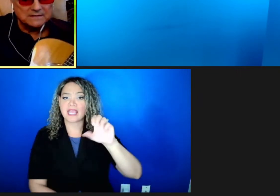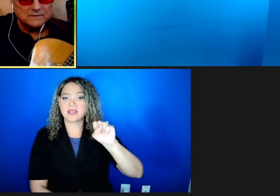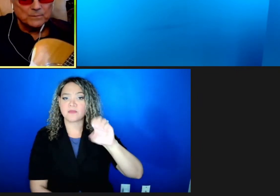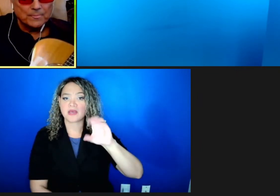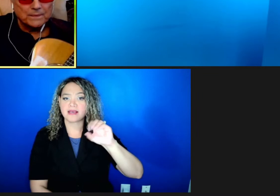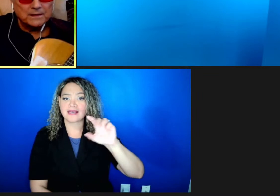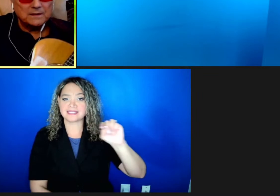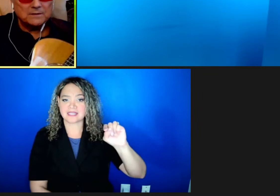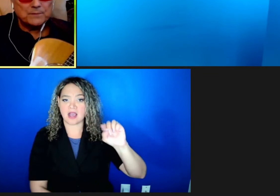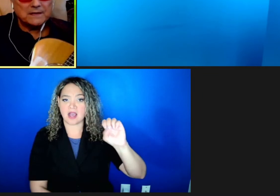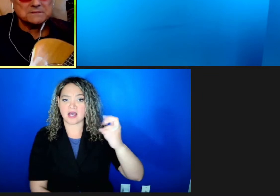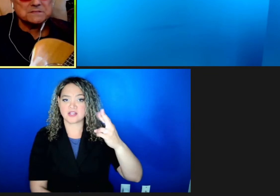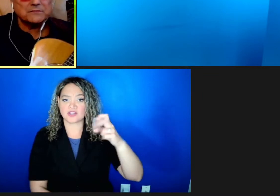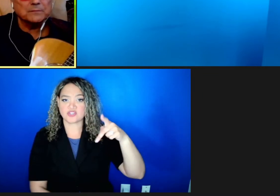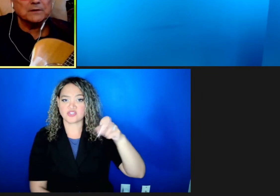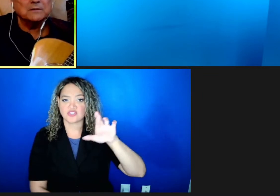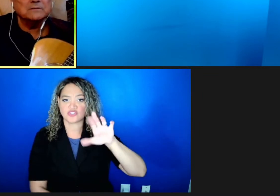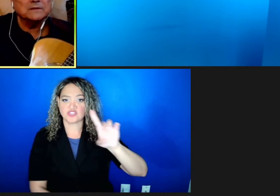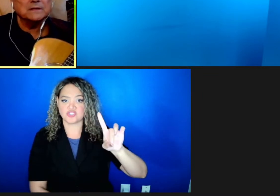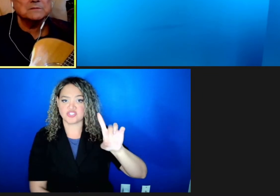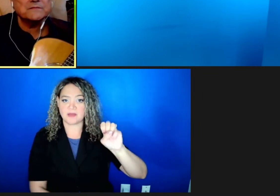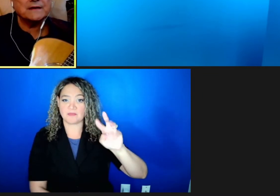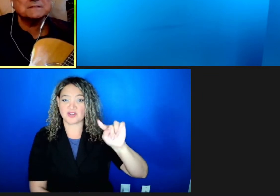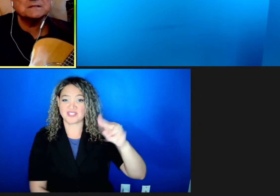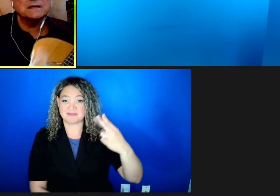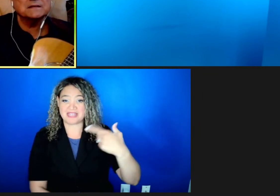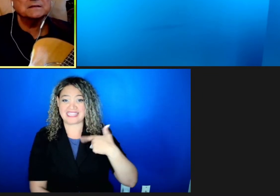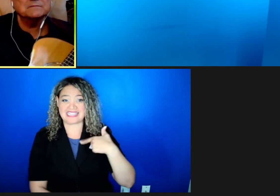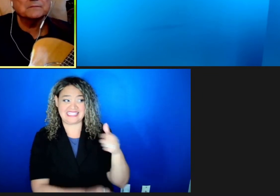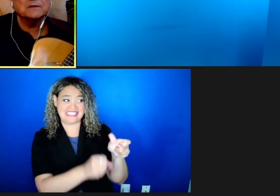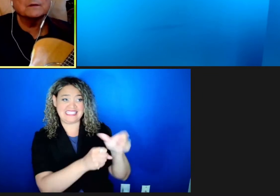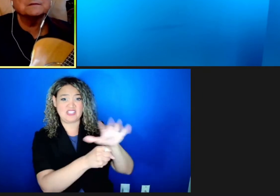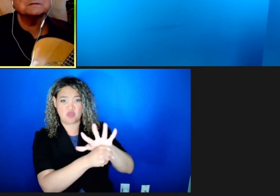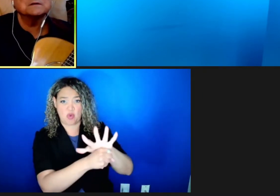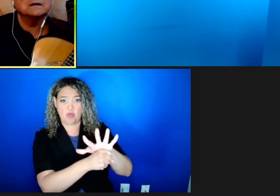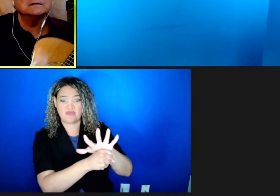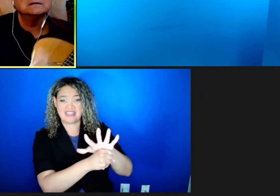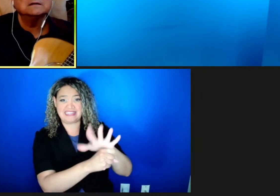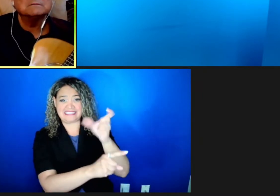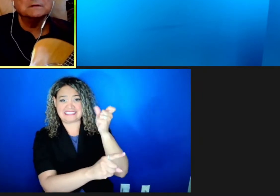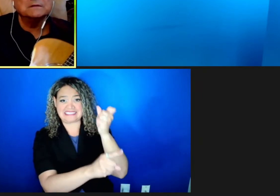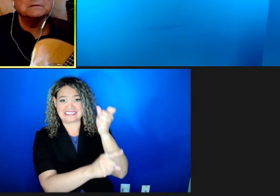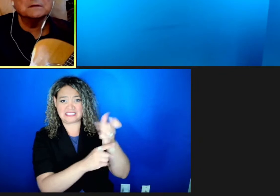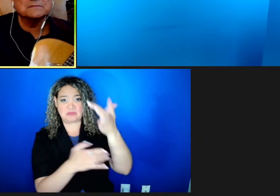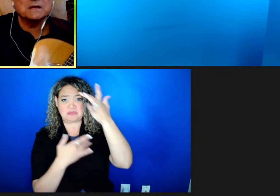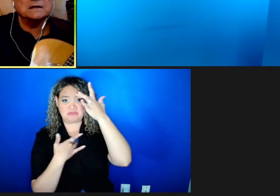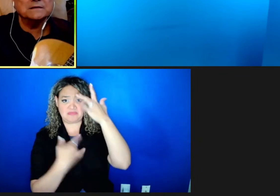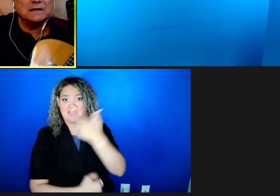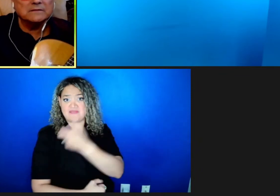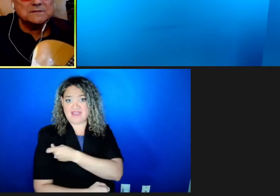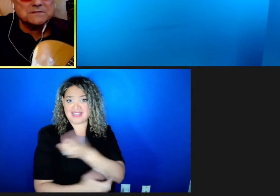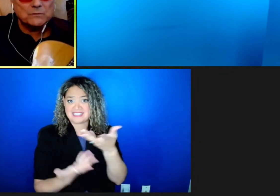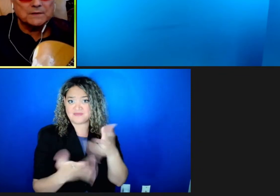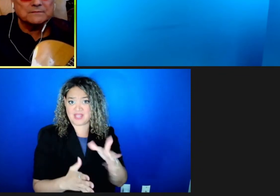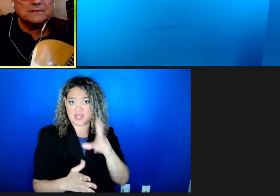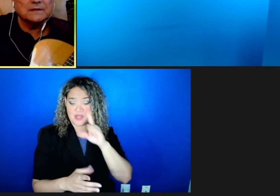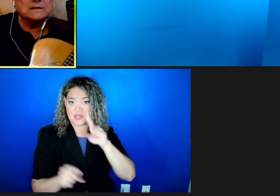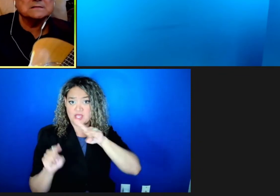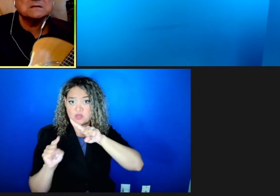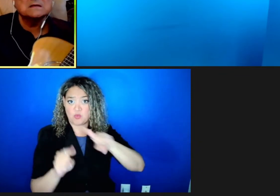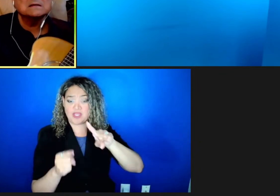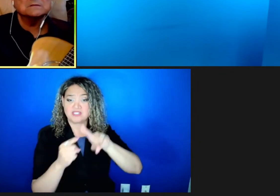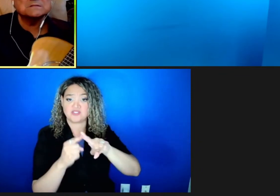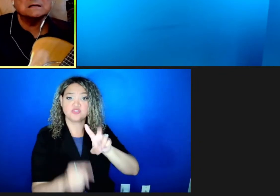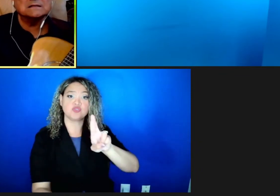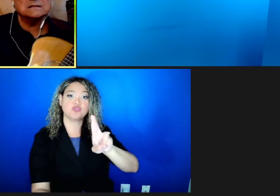Scott. He passed from COVID. He was vaccinated. He went to a reunion of skydivers. One of the